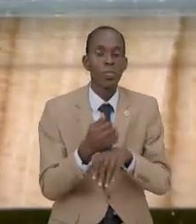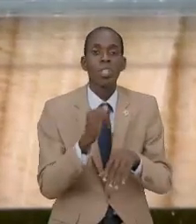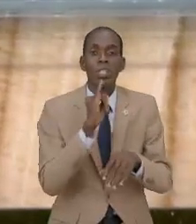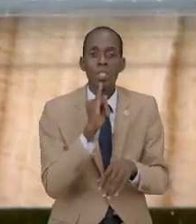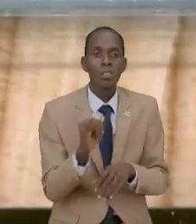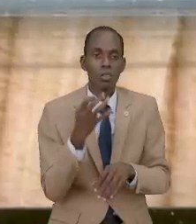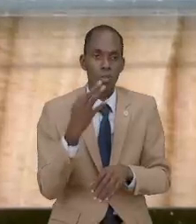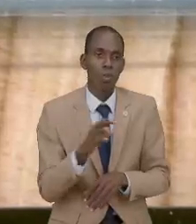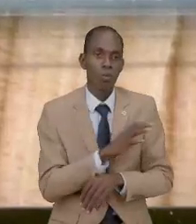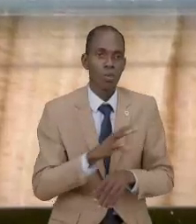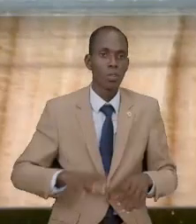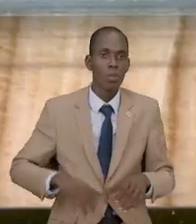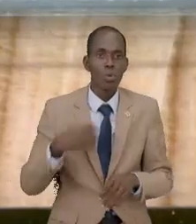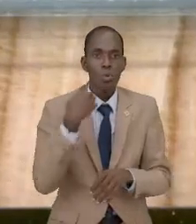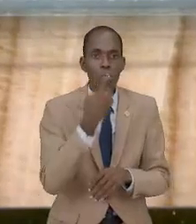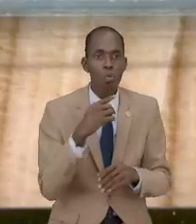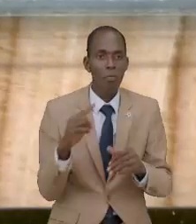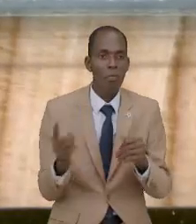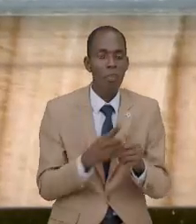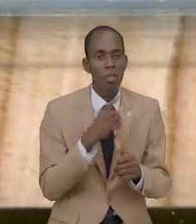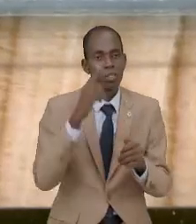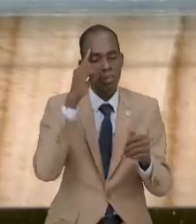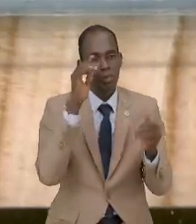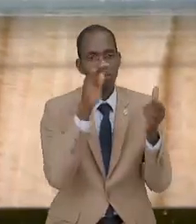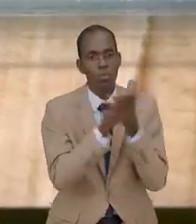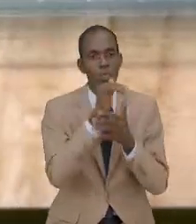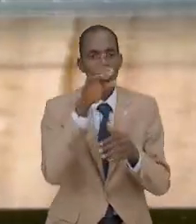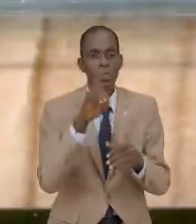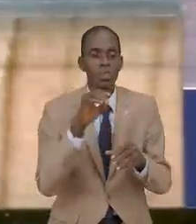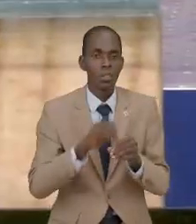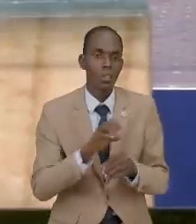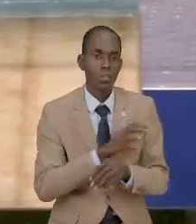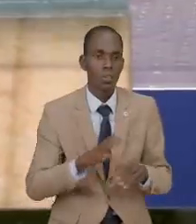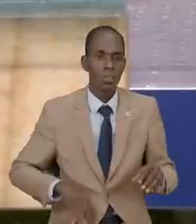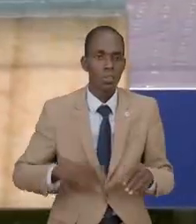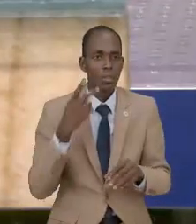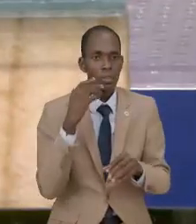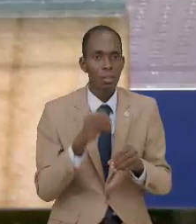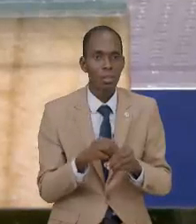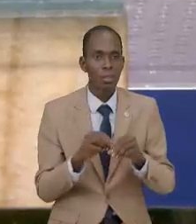Christ, who first trusted in Christ.